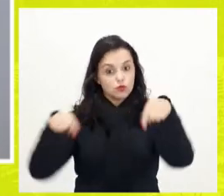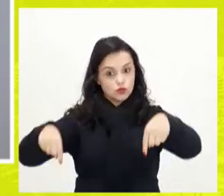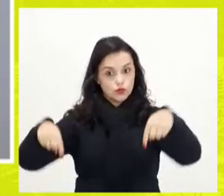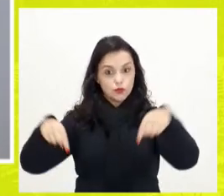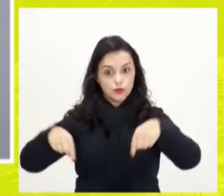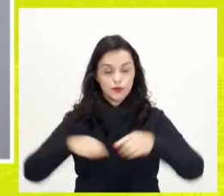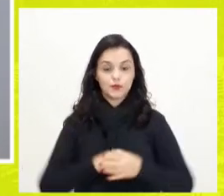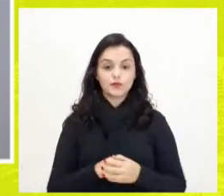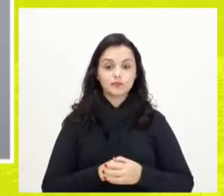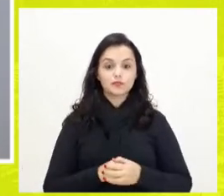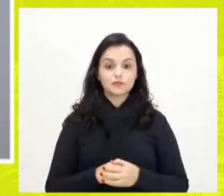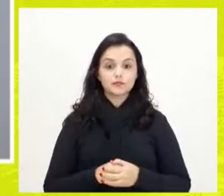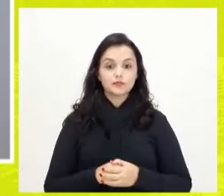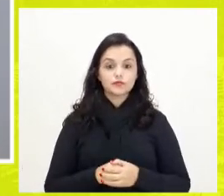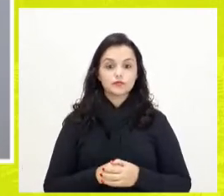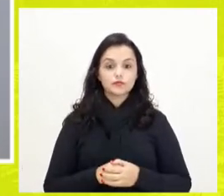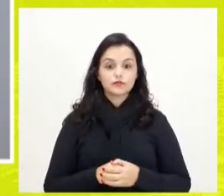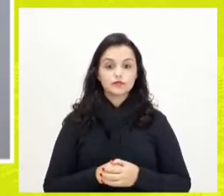new one